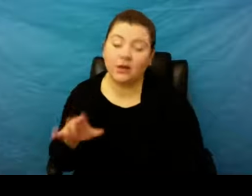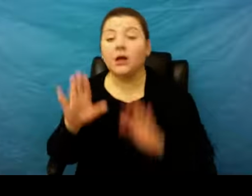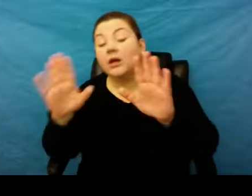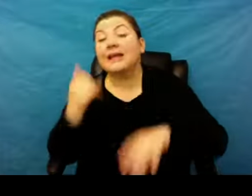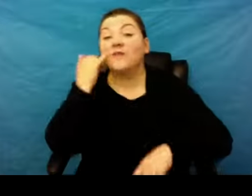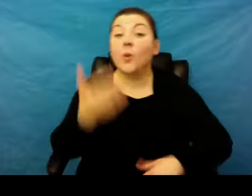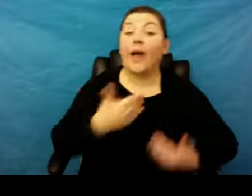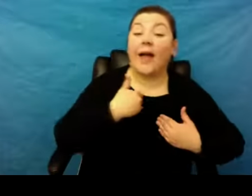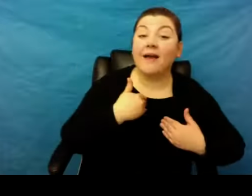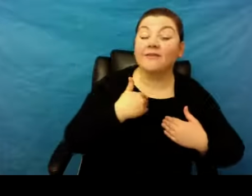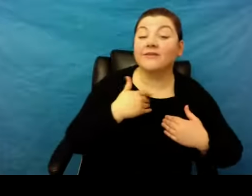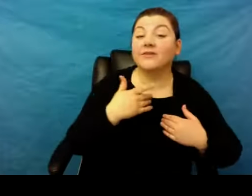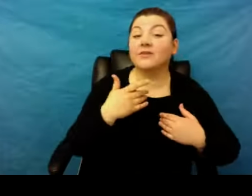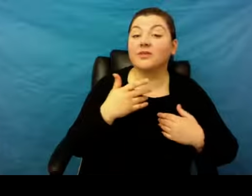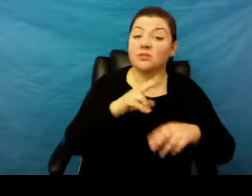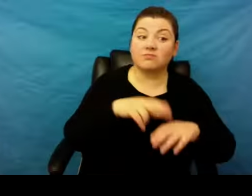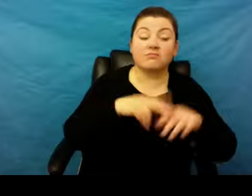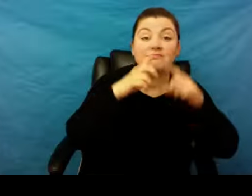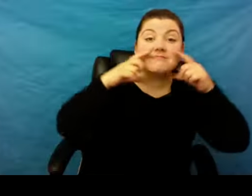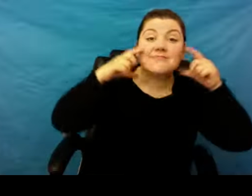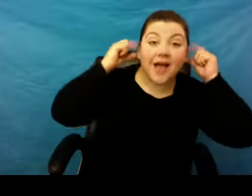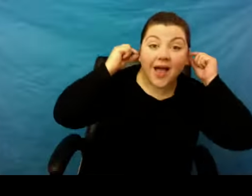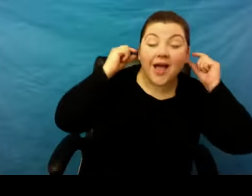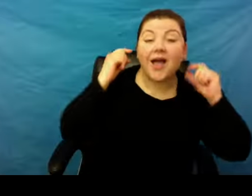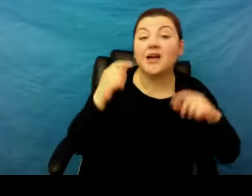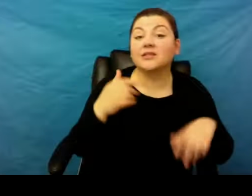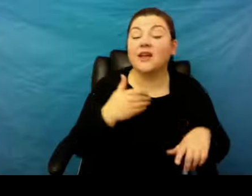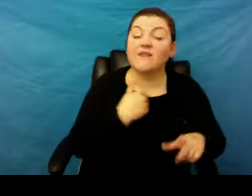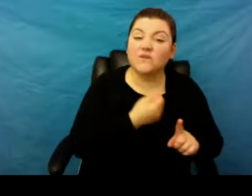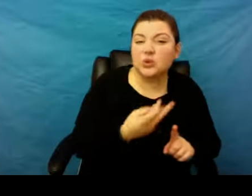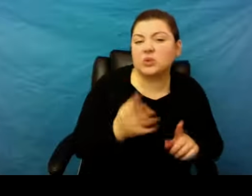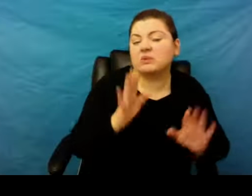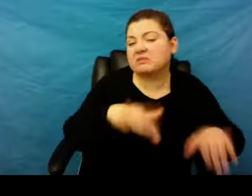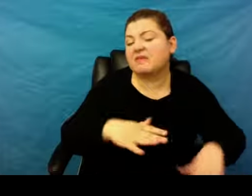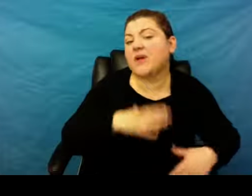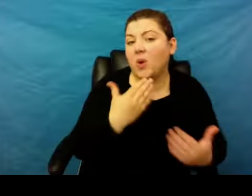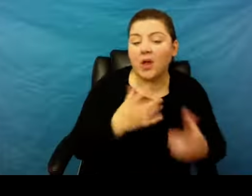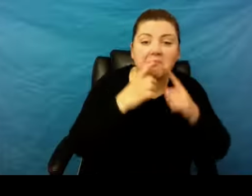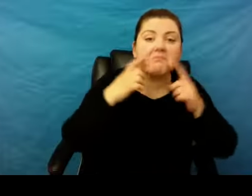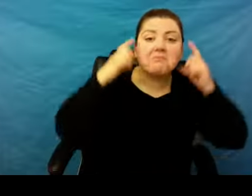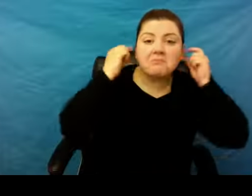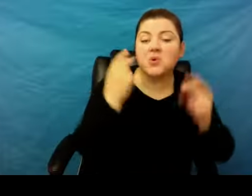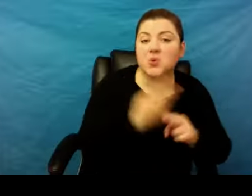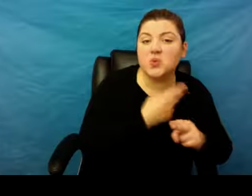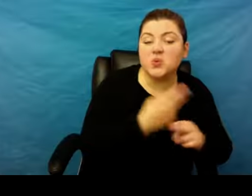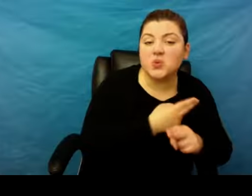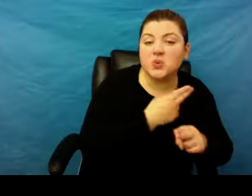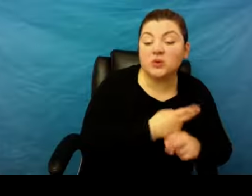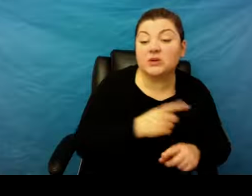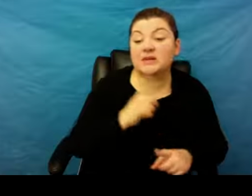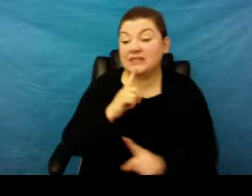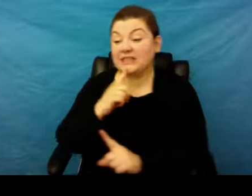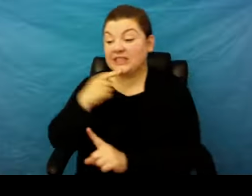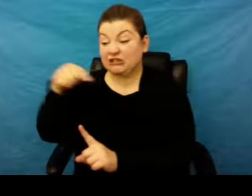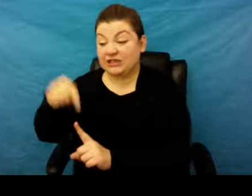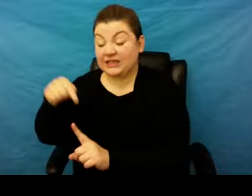it on. But it doesn't mean you have to have a wild supply of masks or N95s or anything like that. The general community